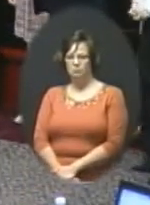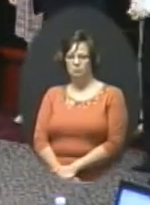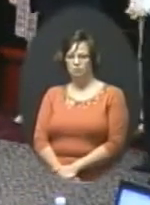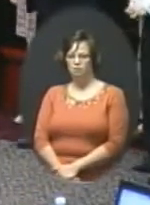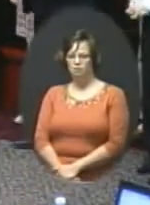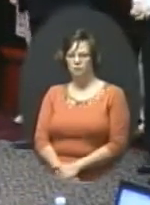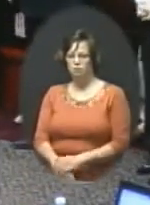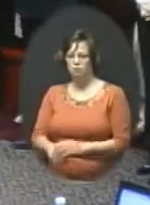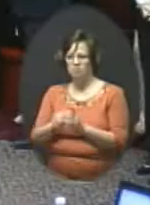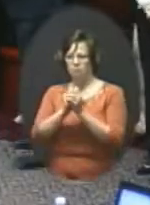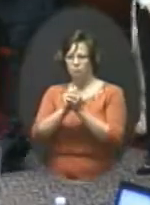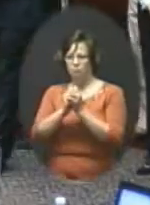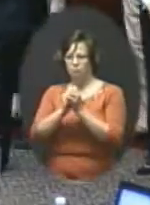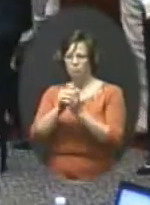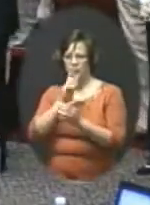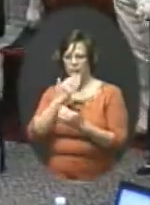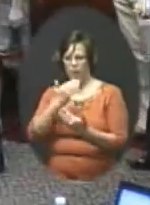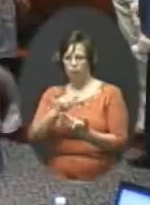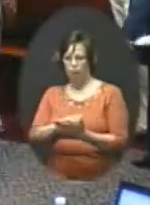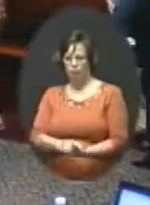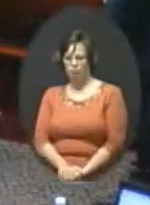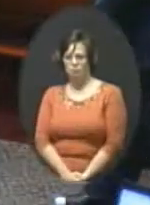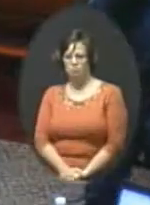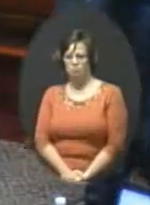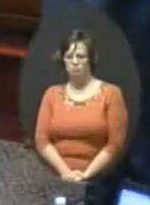Congratulations. Thank you.